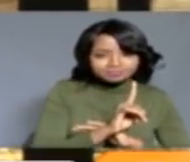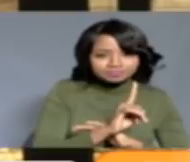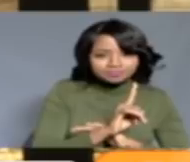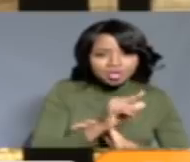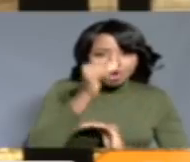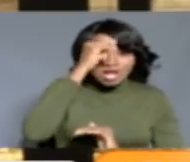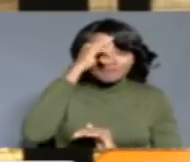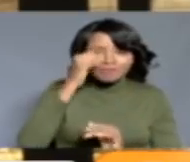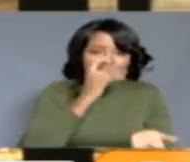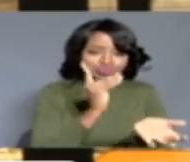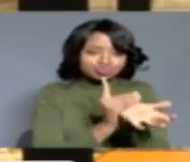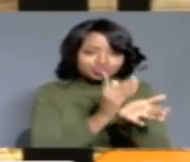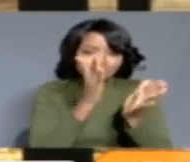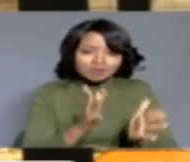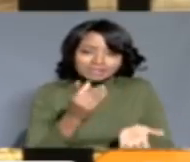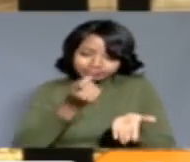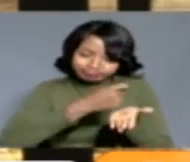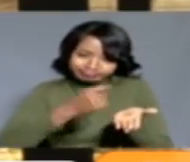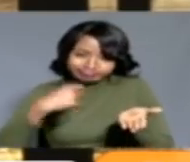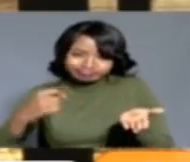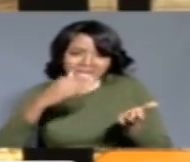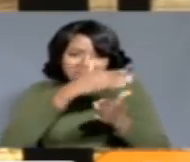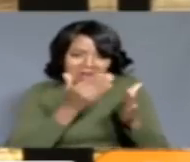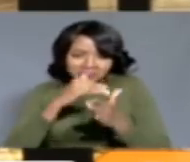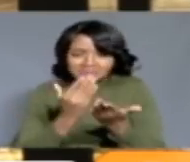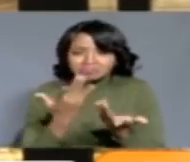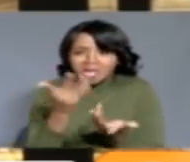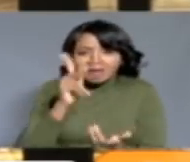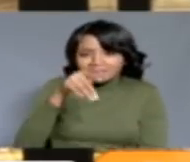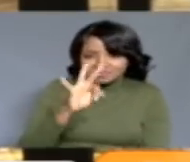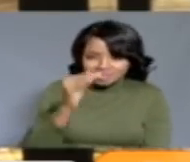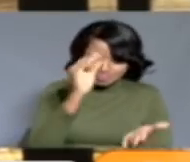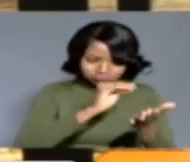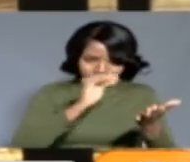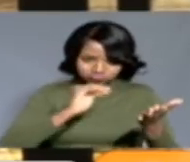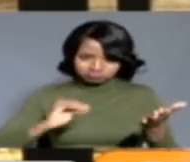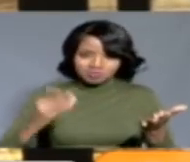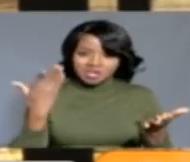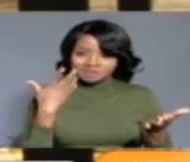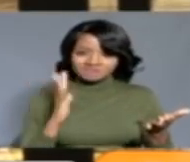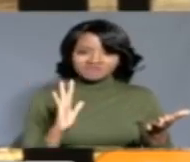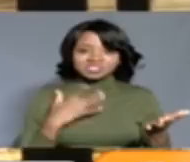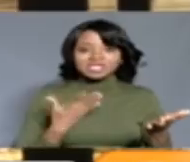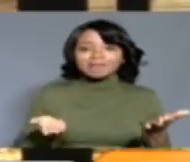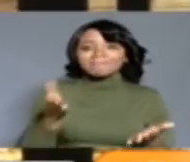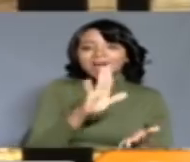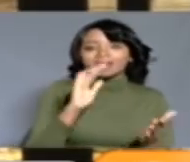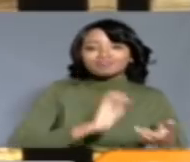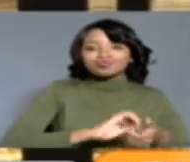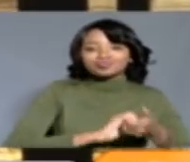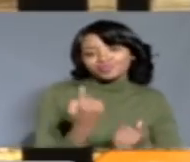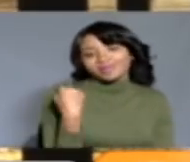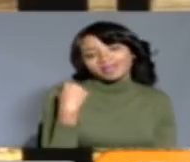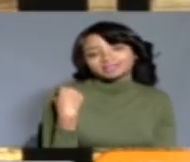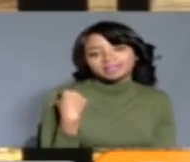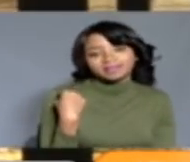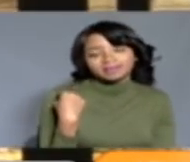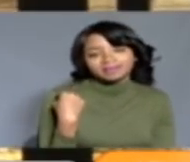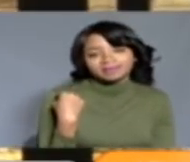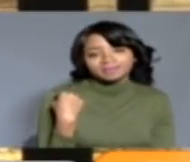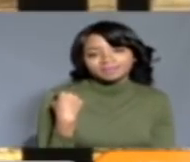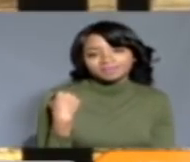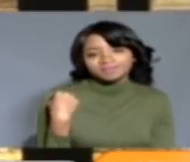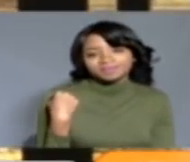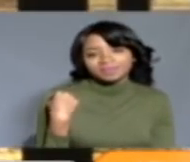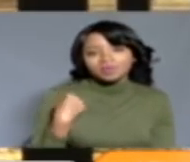Government doctor akamwangalia akaandika all the injuries kwa P3 akafeel, then tukarudi naye Buruburu yesterday, tukaambiwa